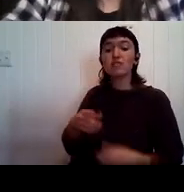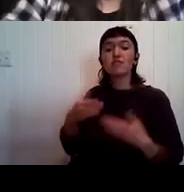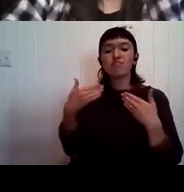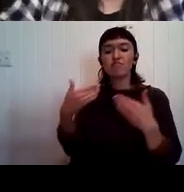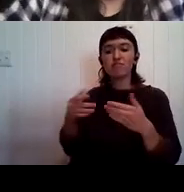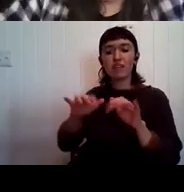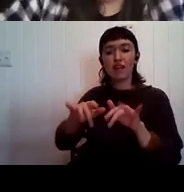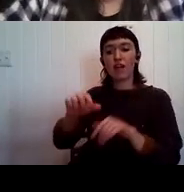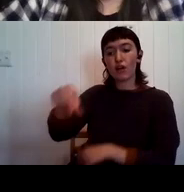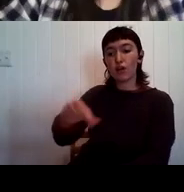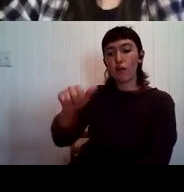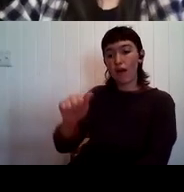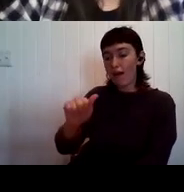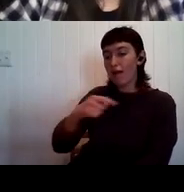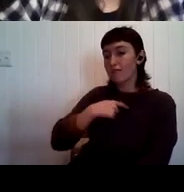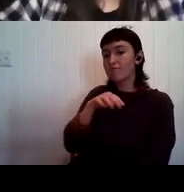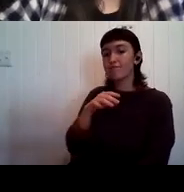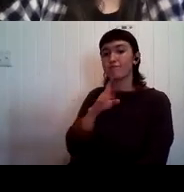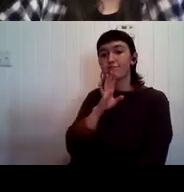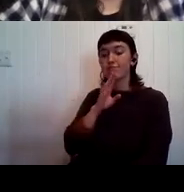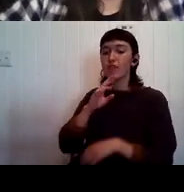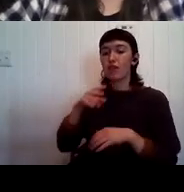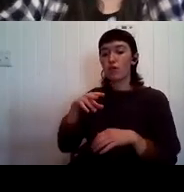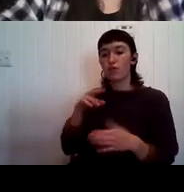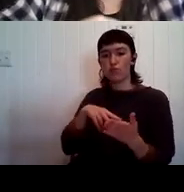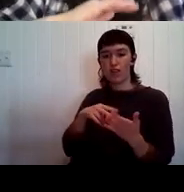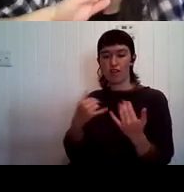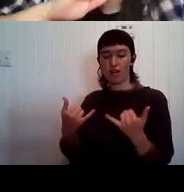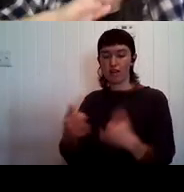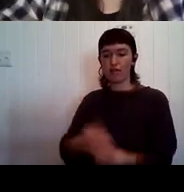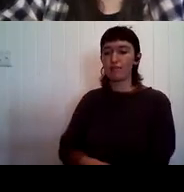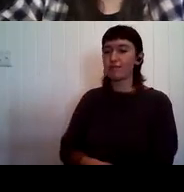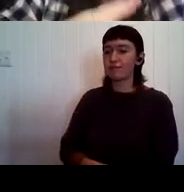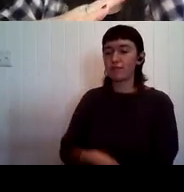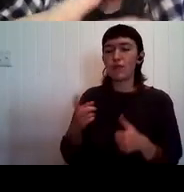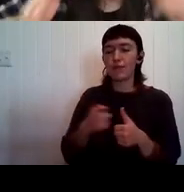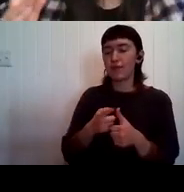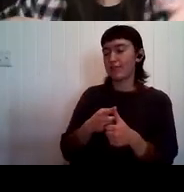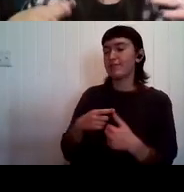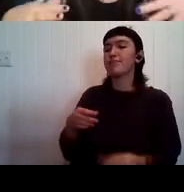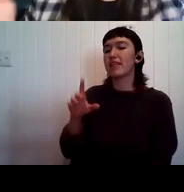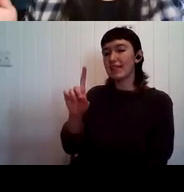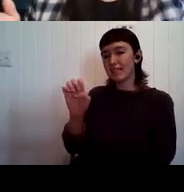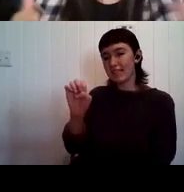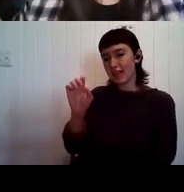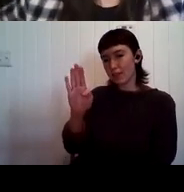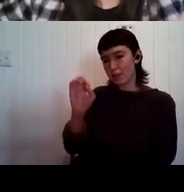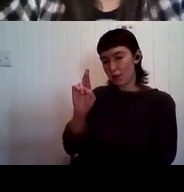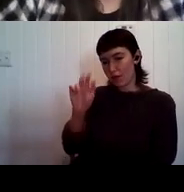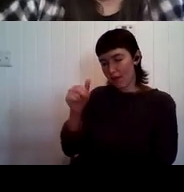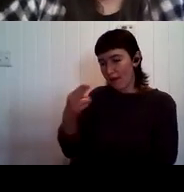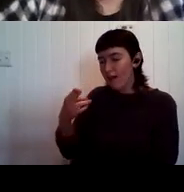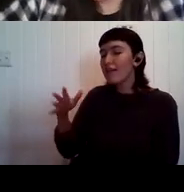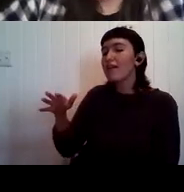them out loud now. Okay. So just to kick it off, I just want to ask Deborah, like, how did you originally get